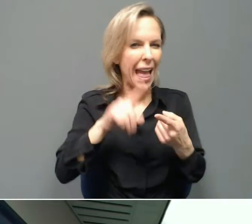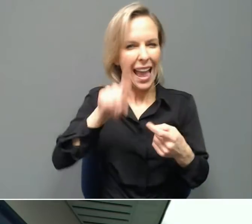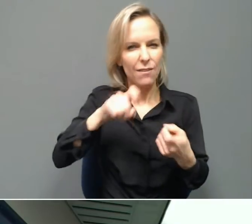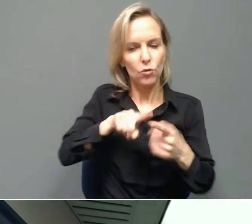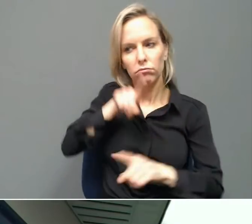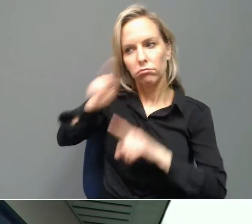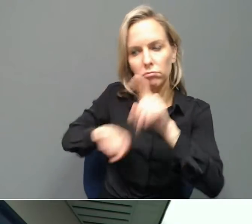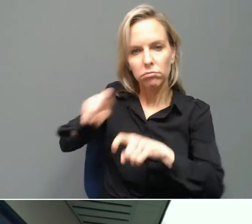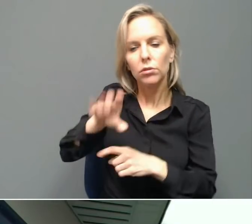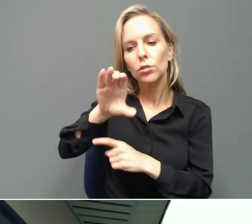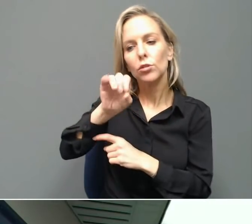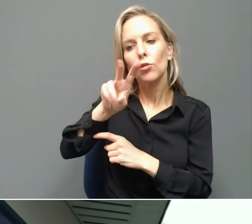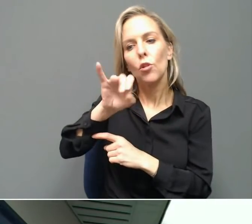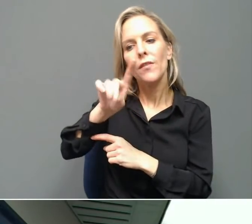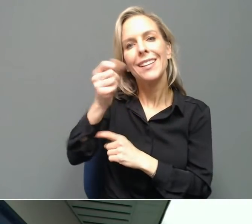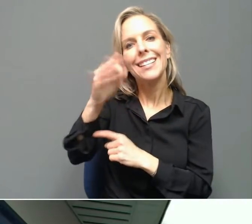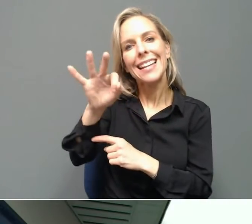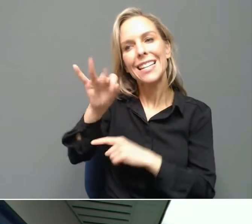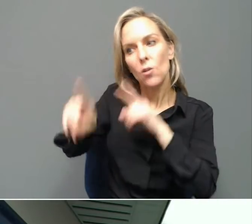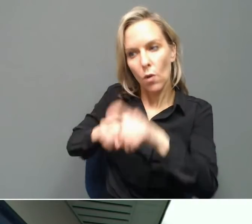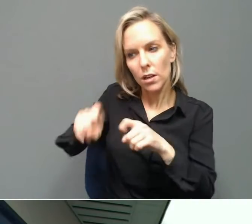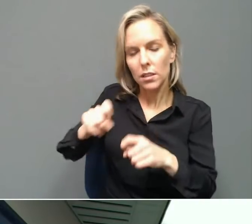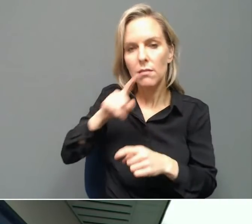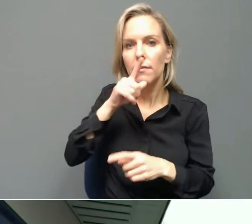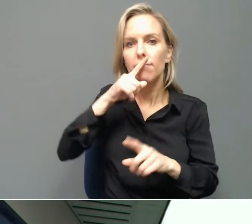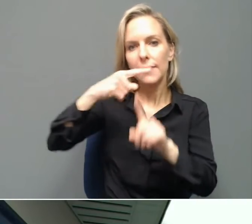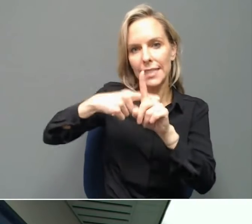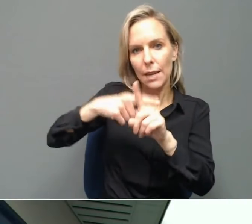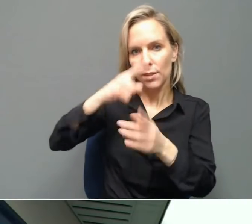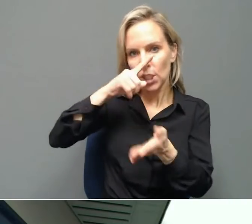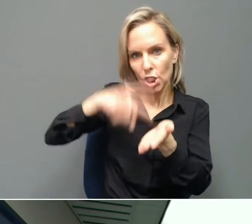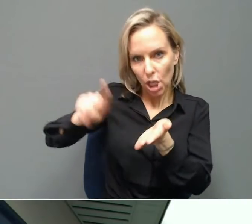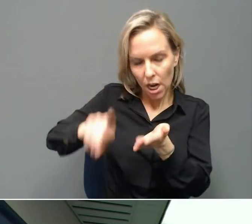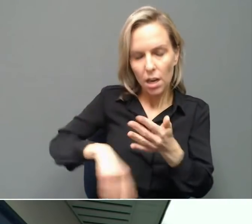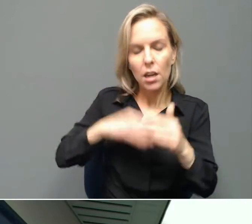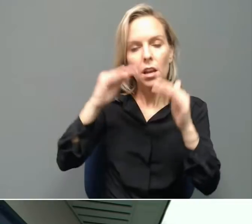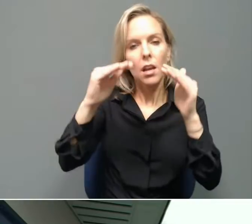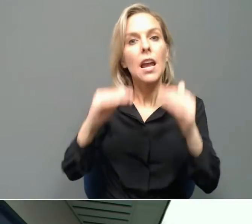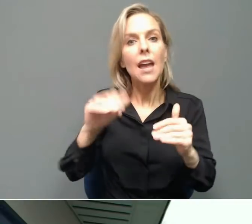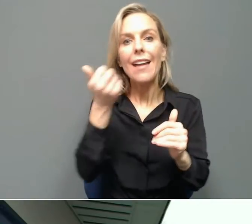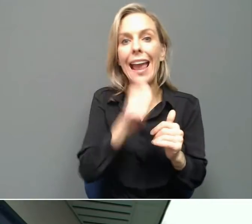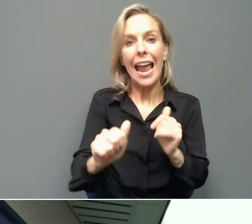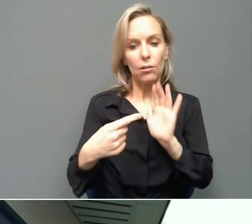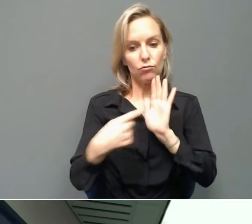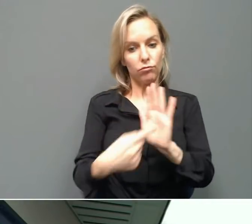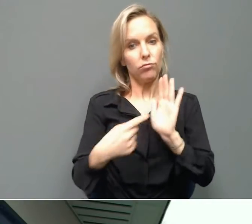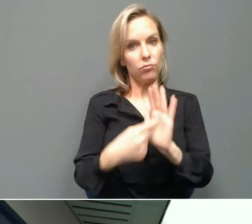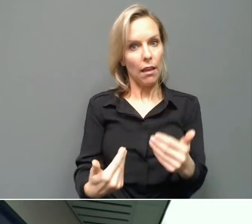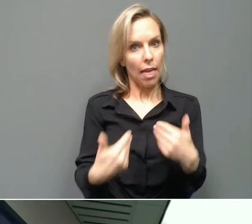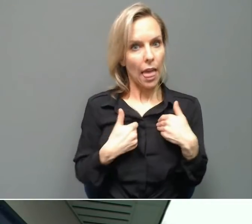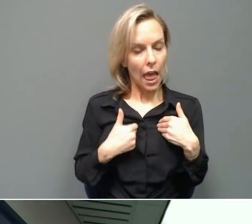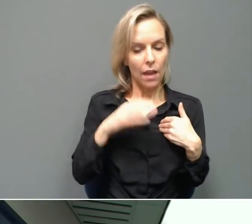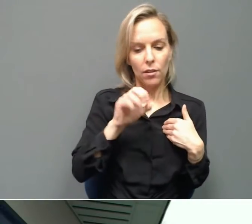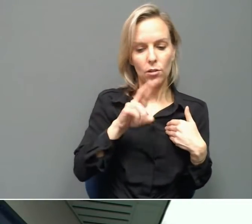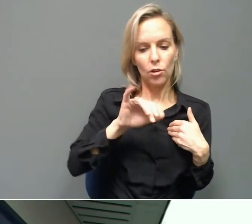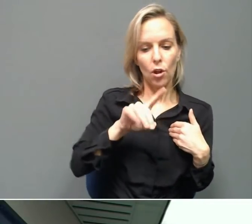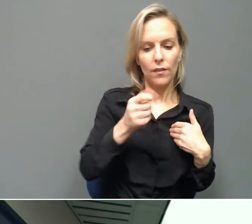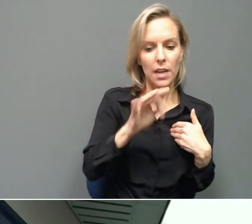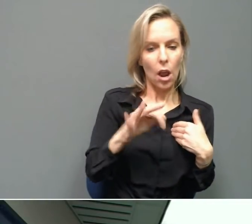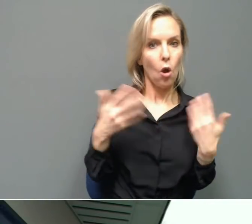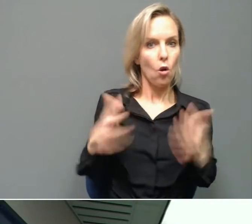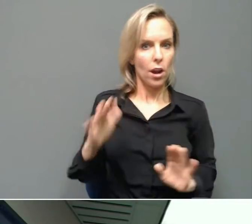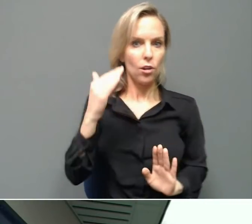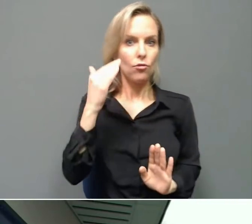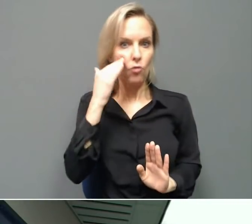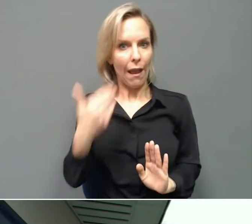check. If anyone has signs or symptoms related to a potential COVID-19 infection or they have a known exposure, they should not attempt